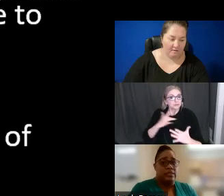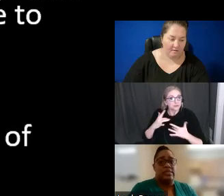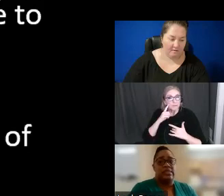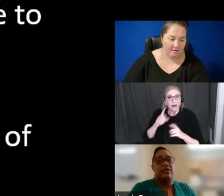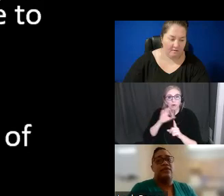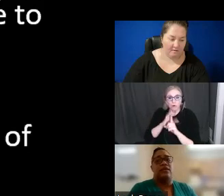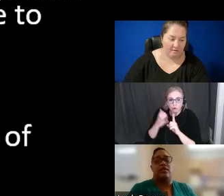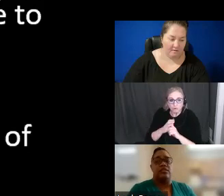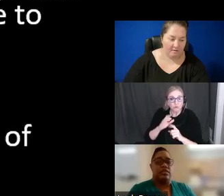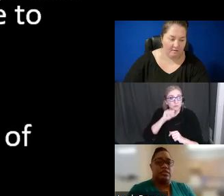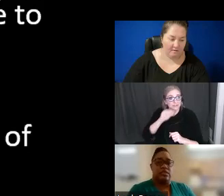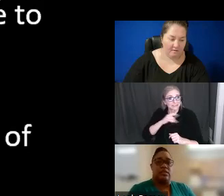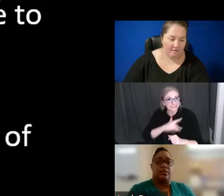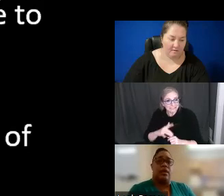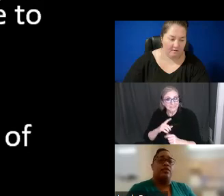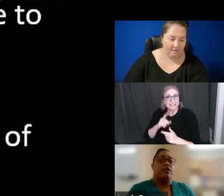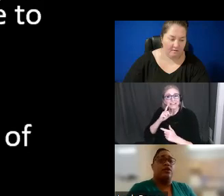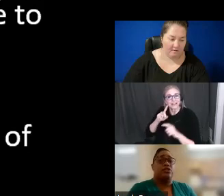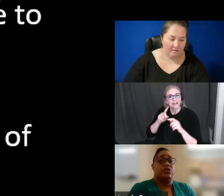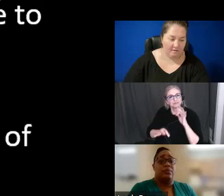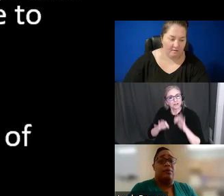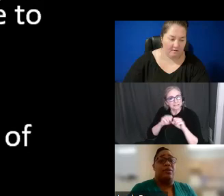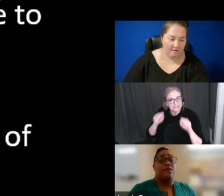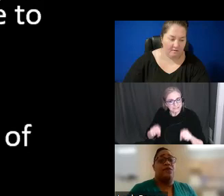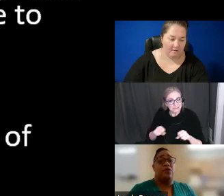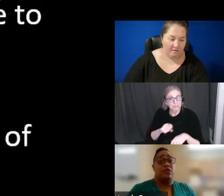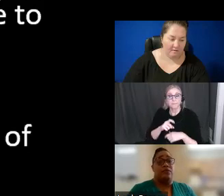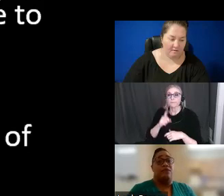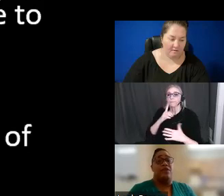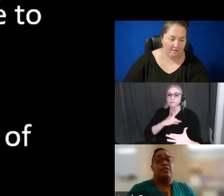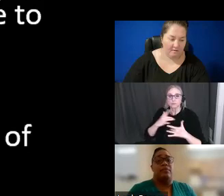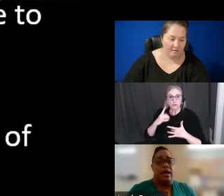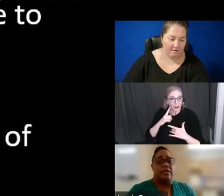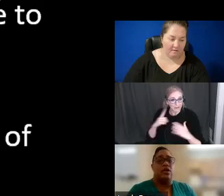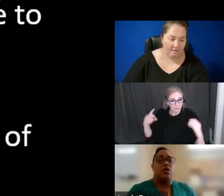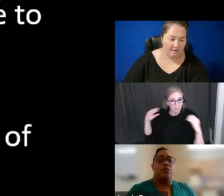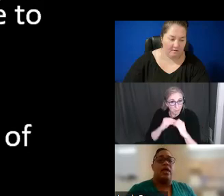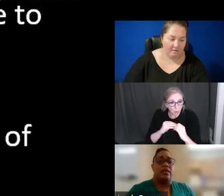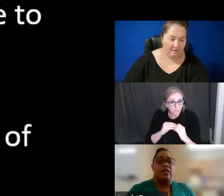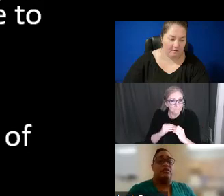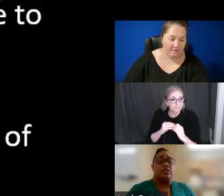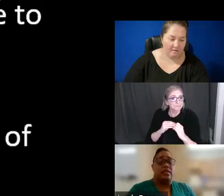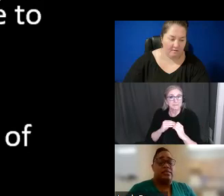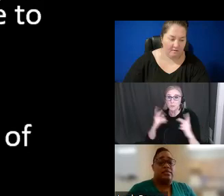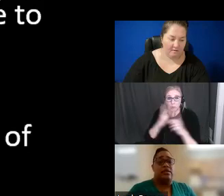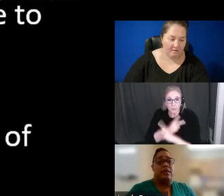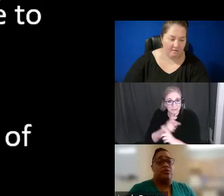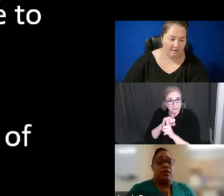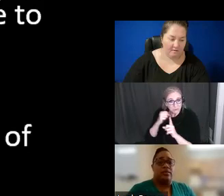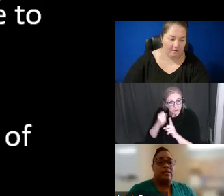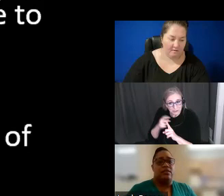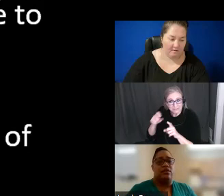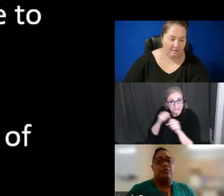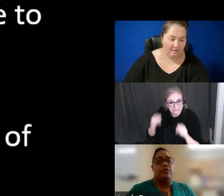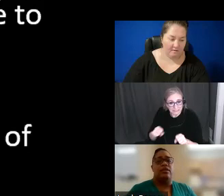cultural insensitivity in the justice system. They're concerned about being further victimized in the system as